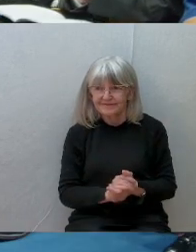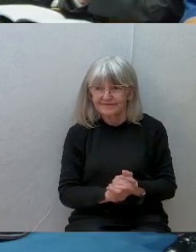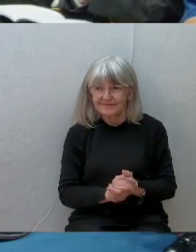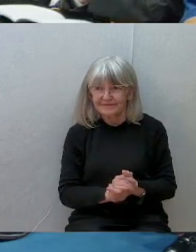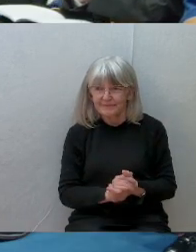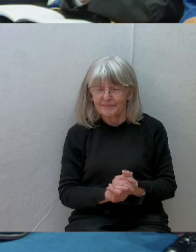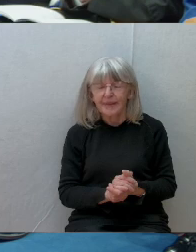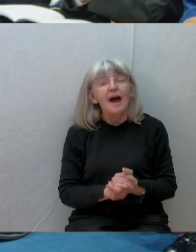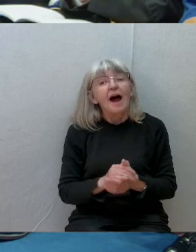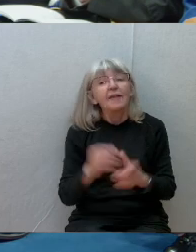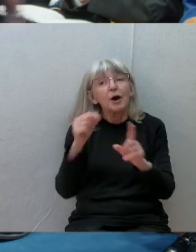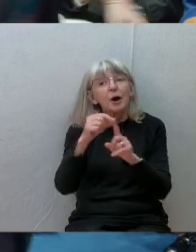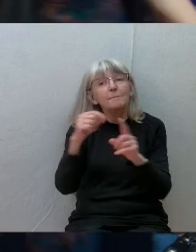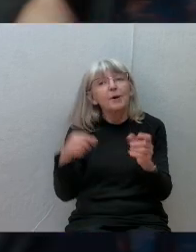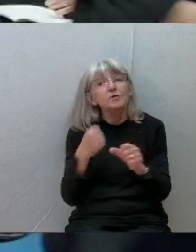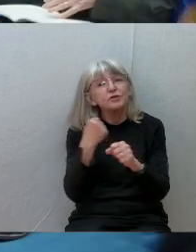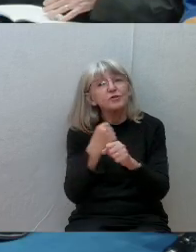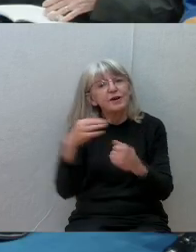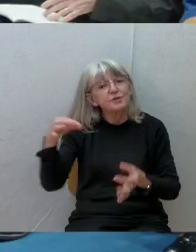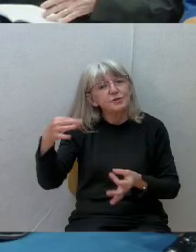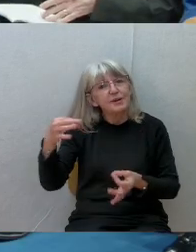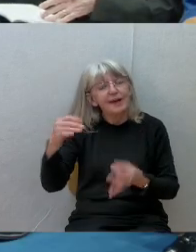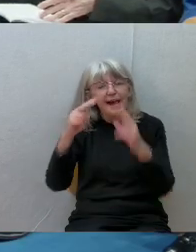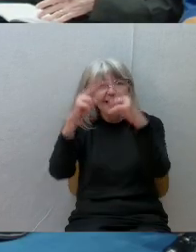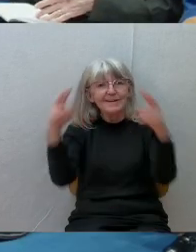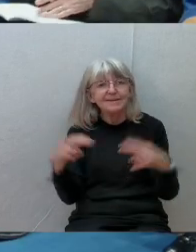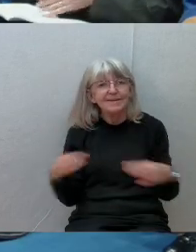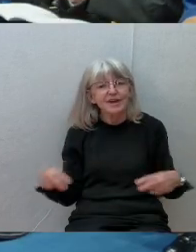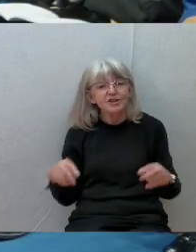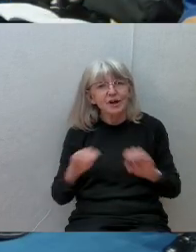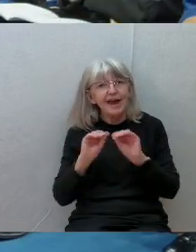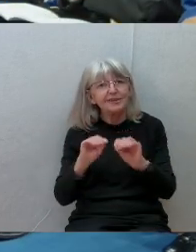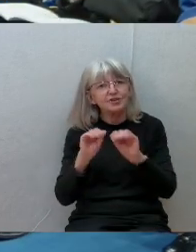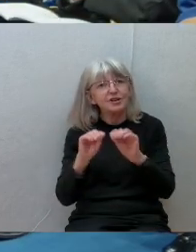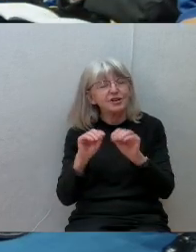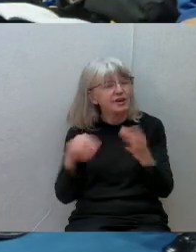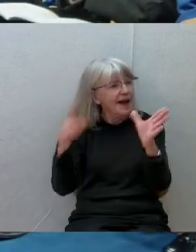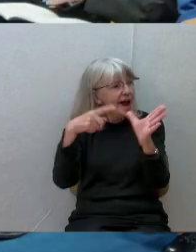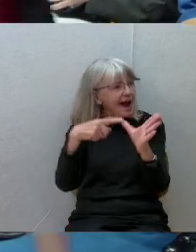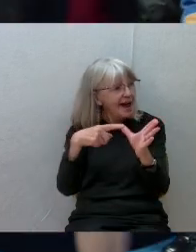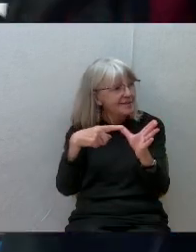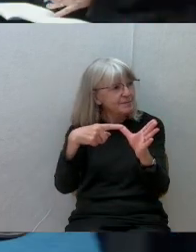And for the Postgraduate Certificate in International Education, Asma Hassanain.